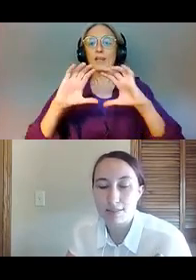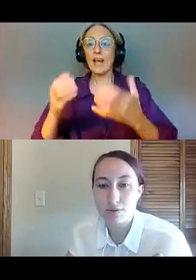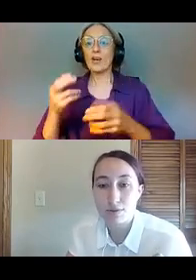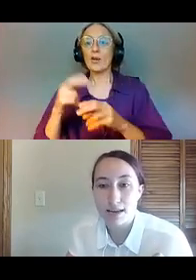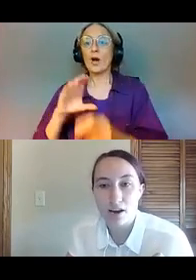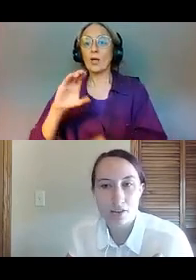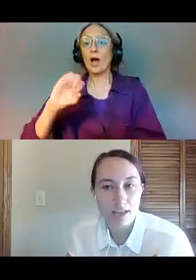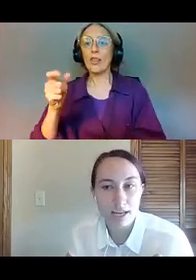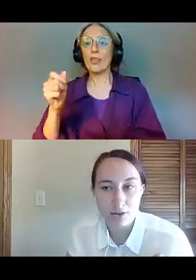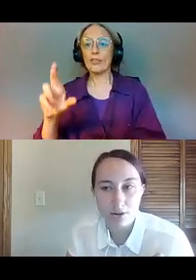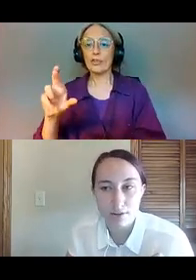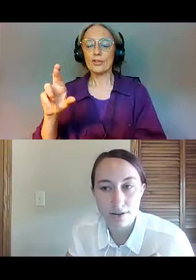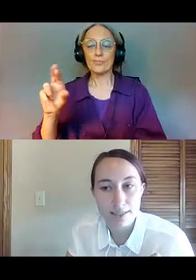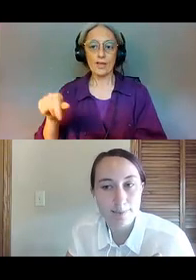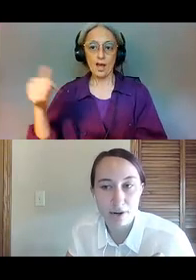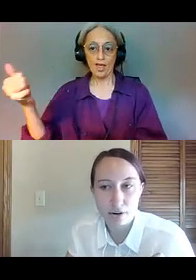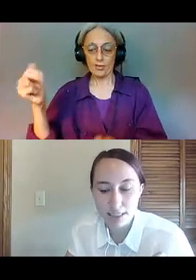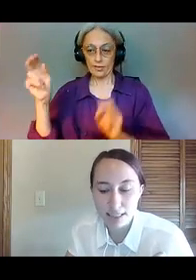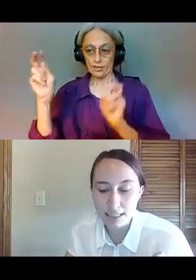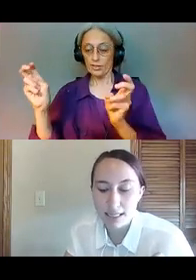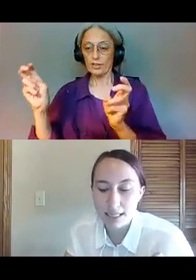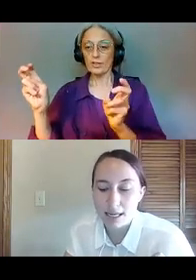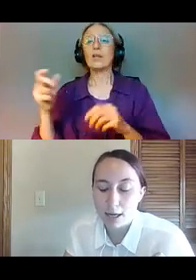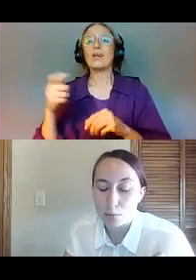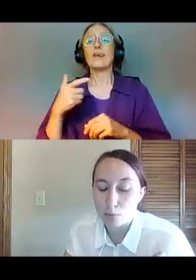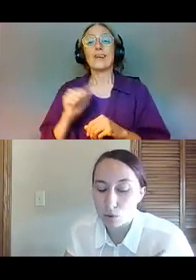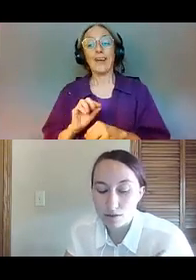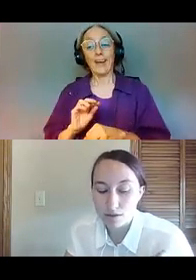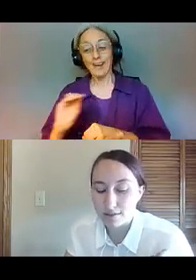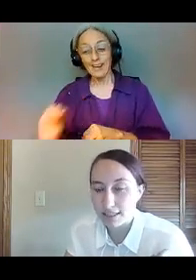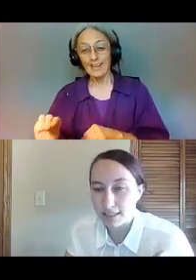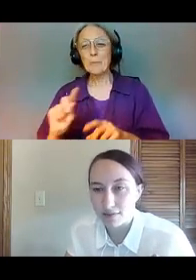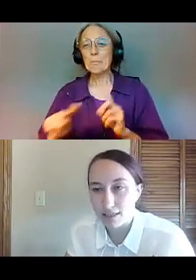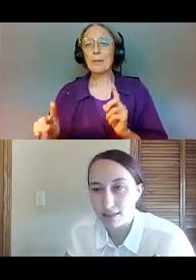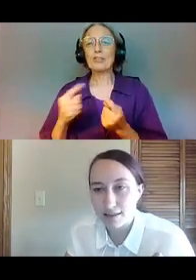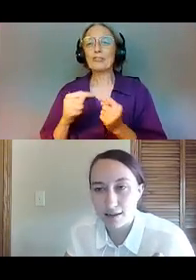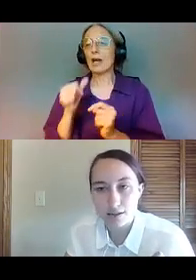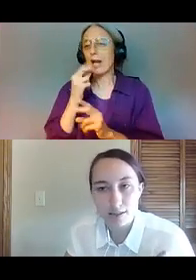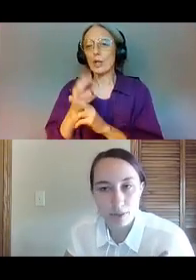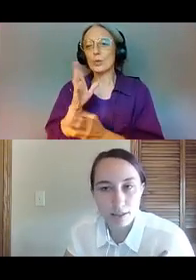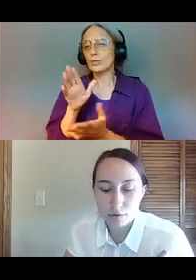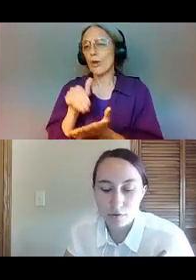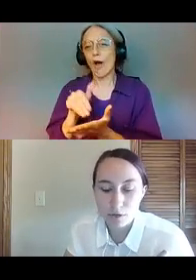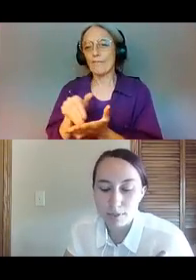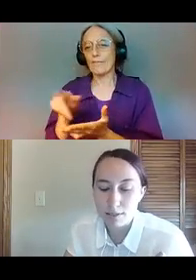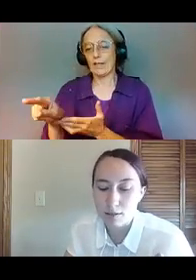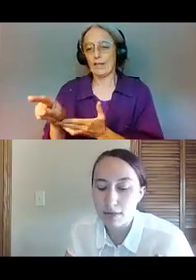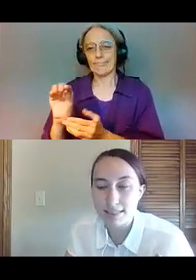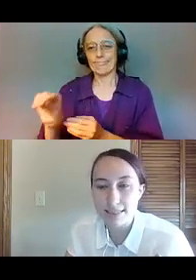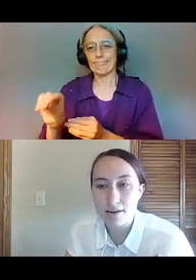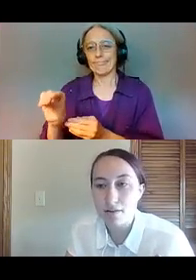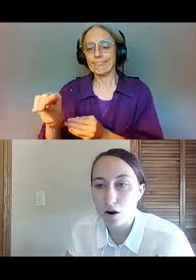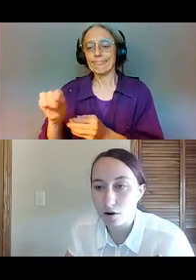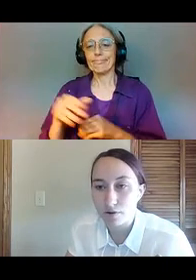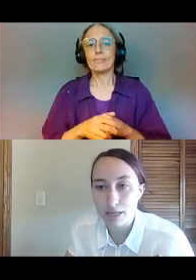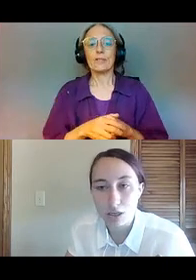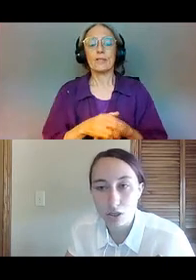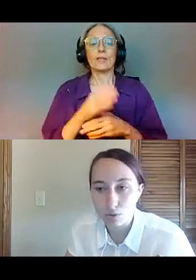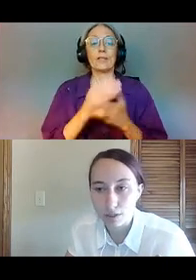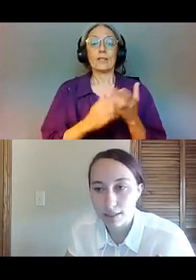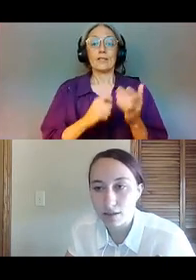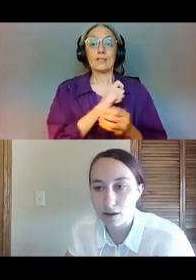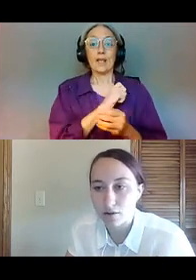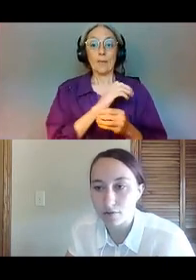to please use that other category very sparingly. Most of the activities that are typically performed by staff are